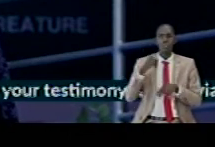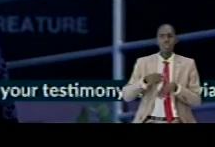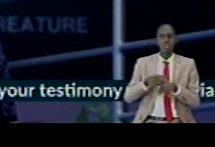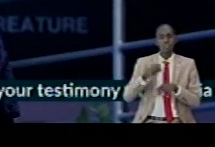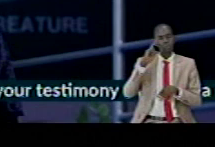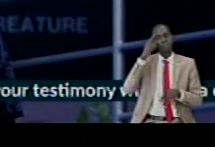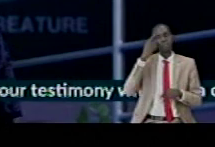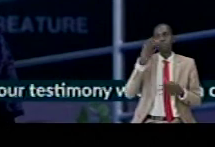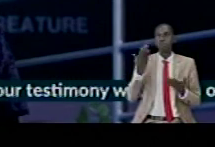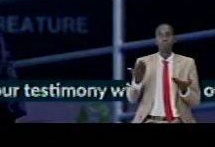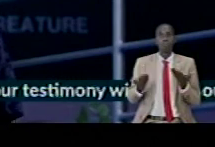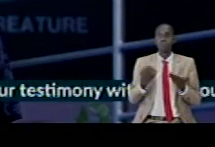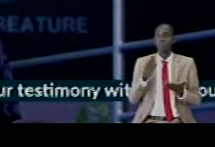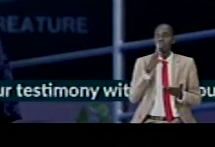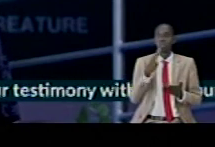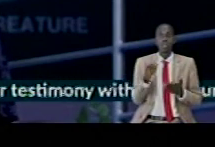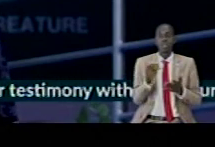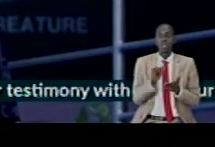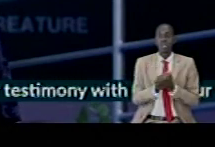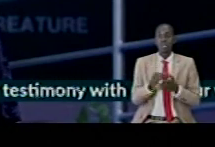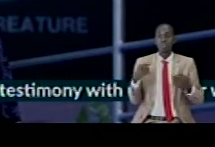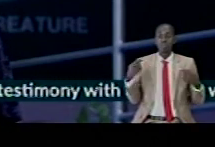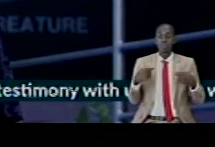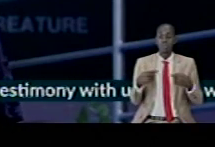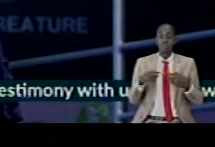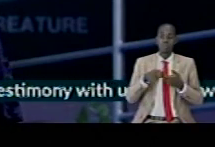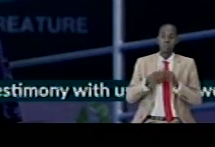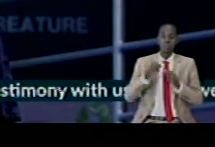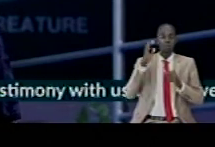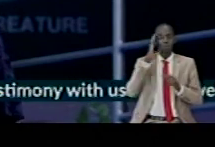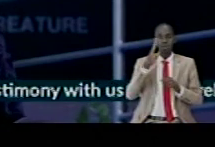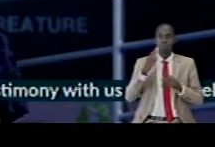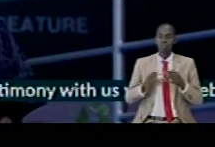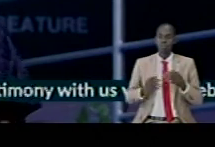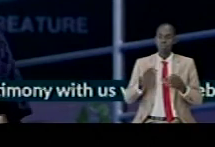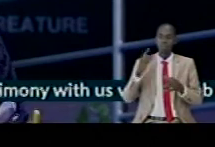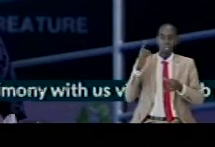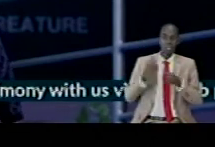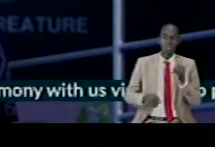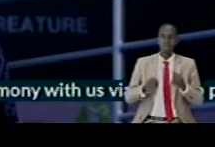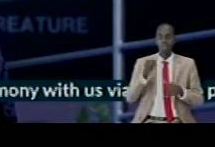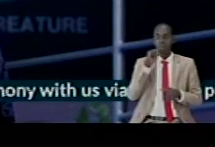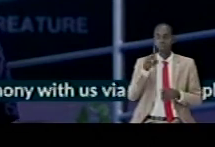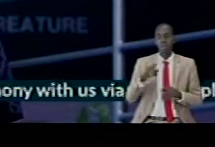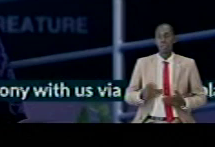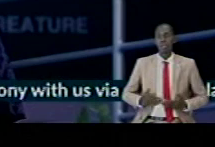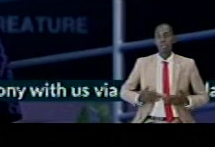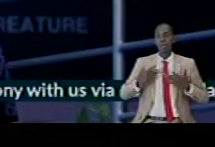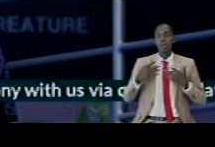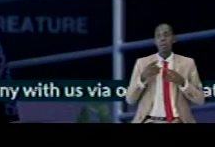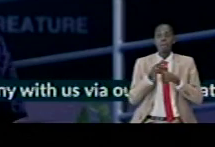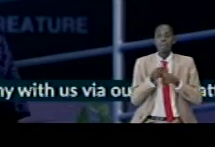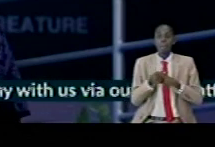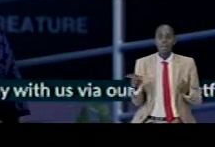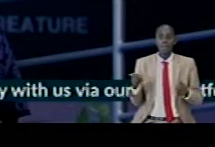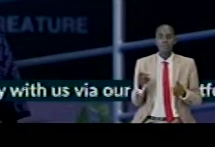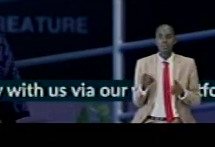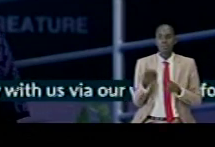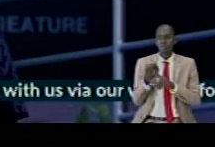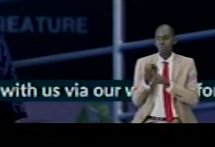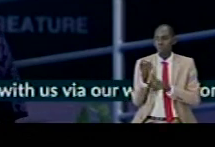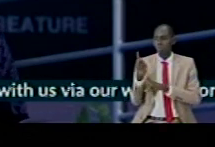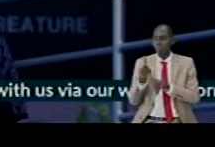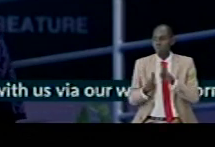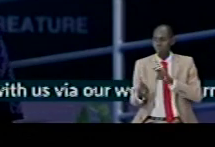up, it was going to terminate my life because it was so severe. But telling some people from their experiences and some